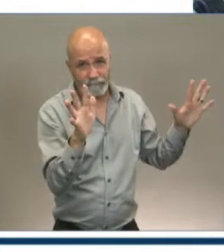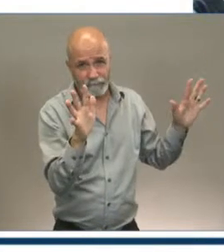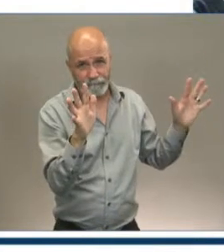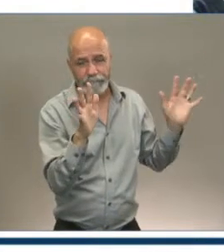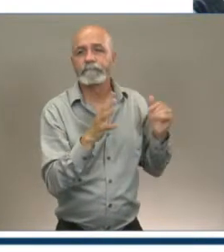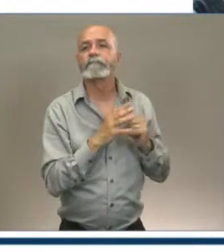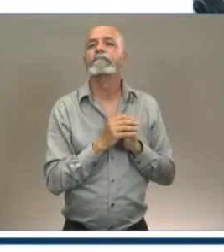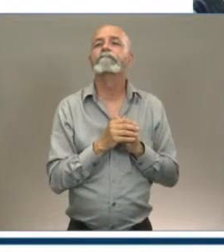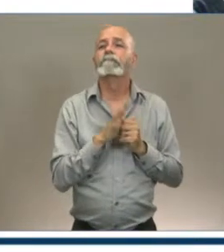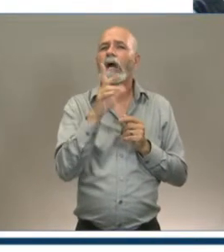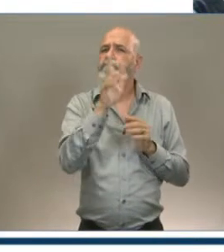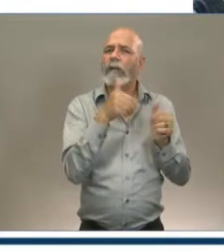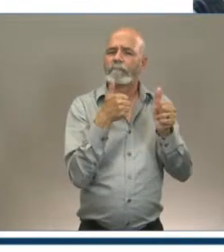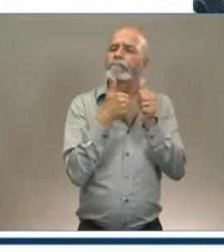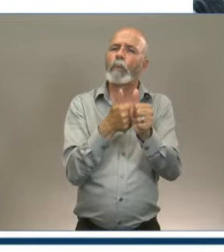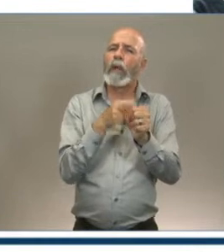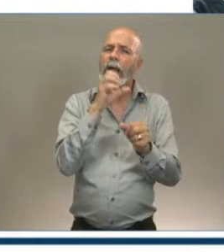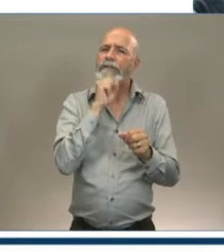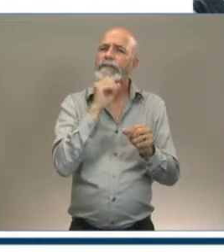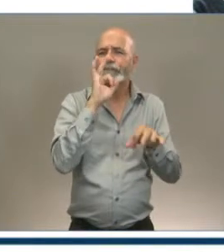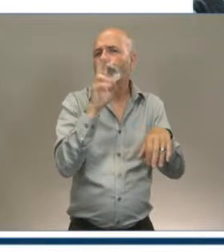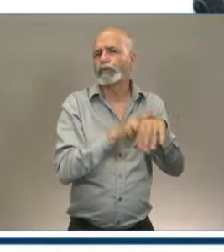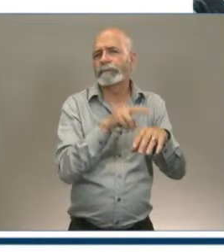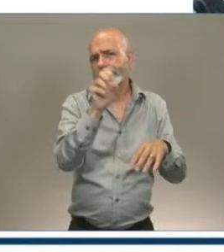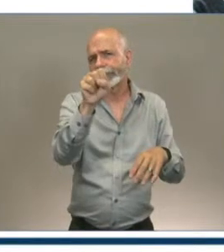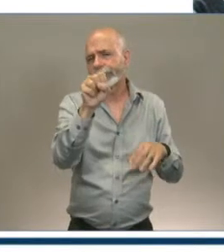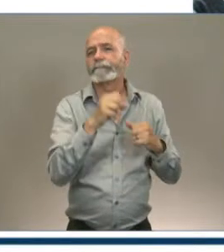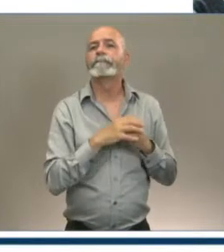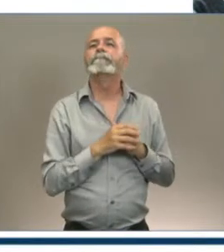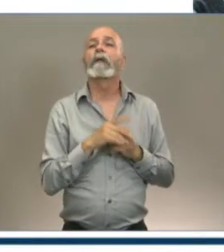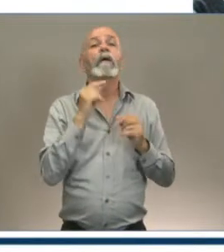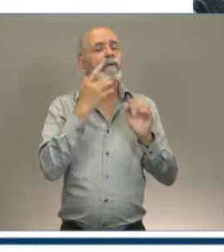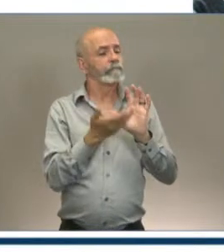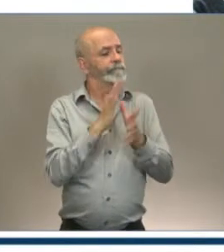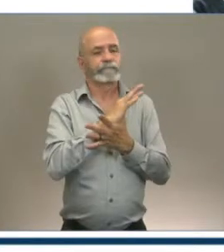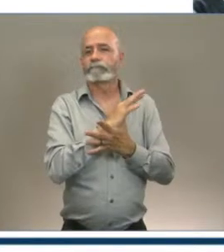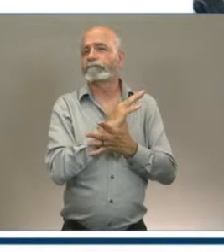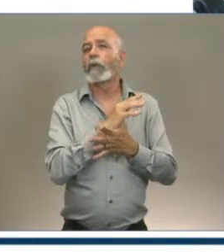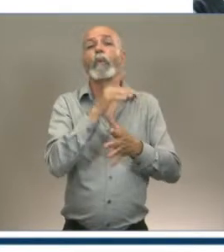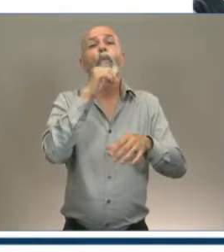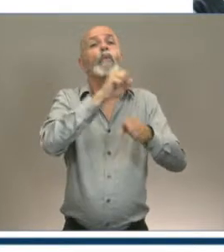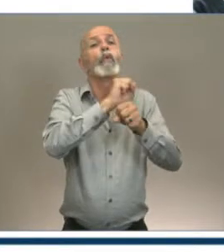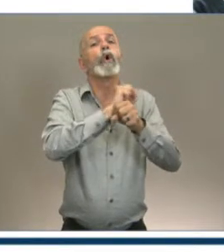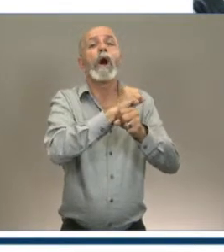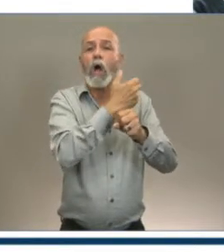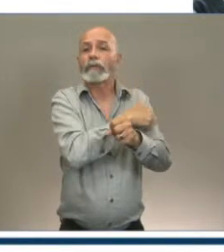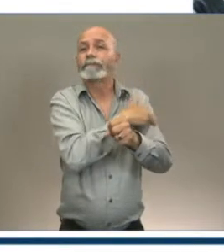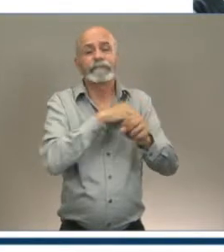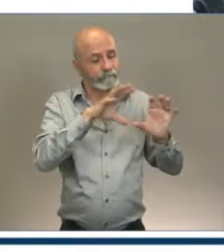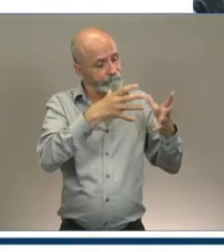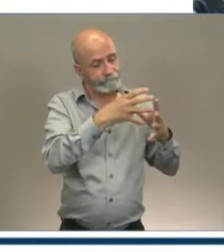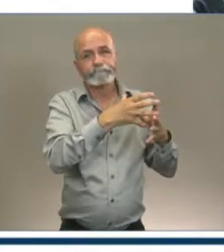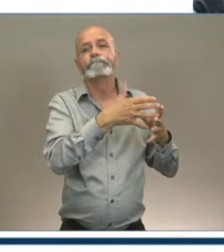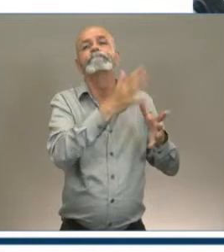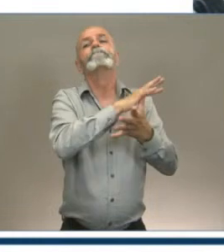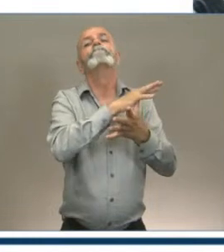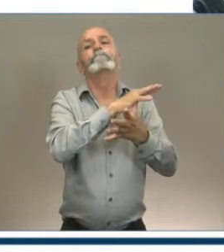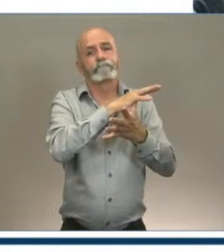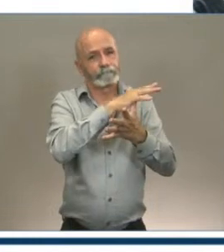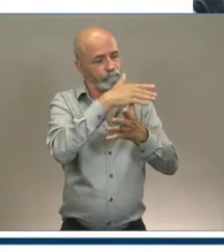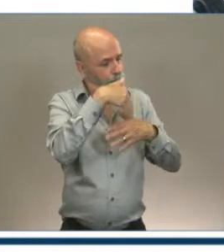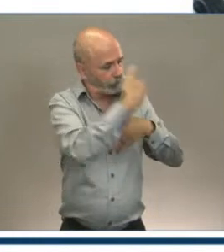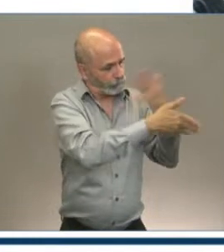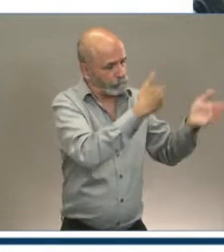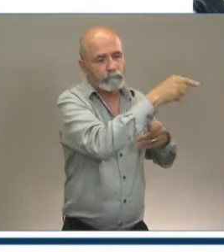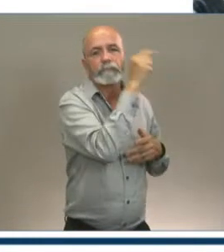age-based program. But they have been prioritized early in the phase, and we continue to make vaccines available to our workers.